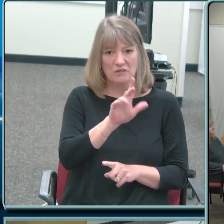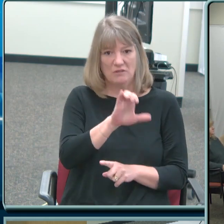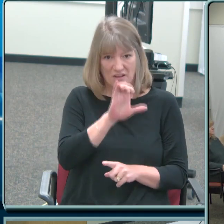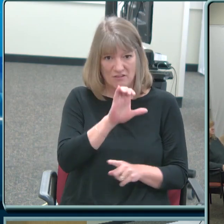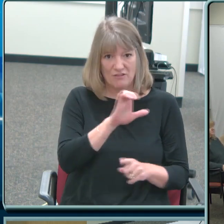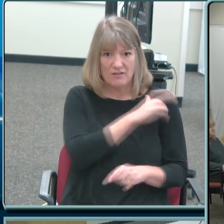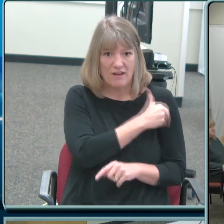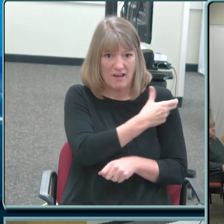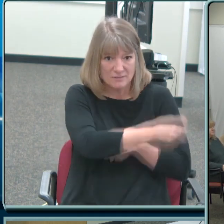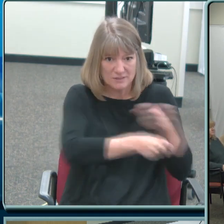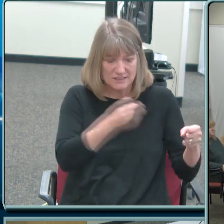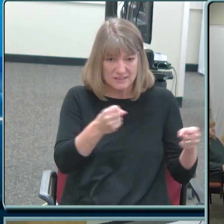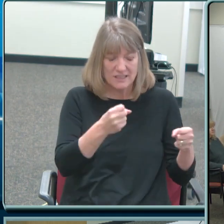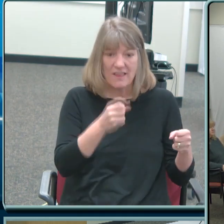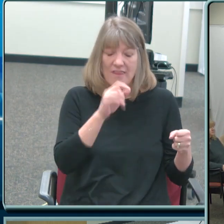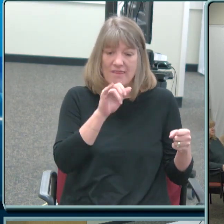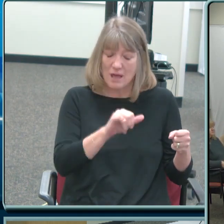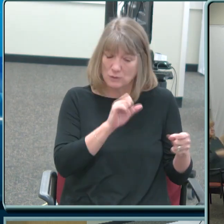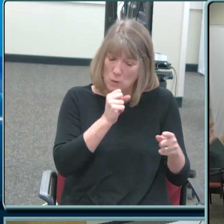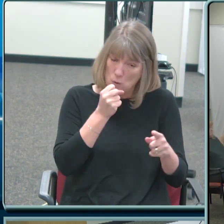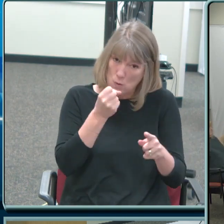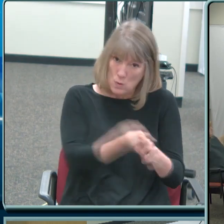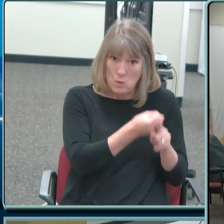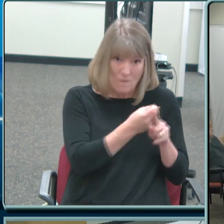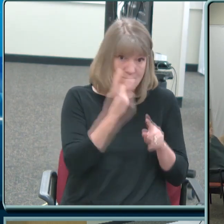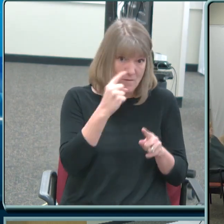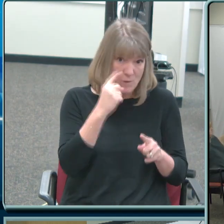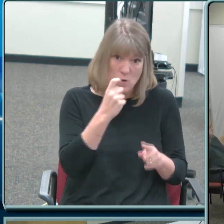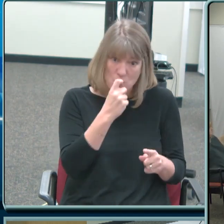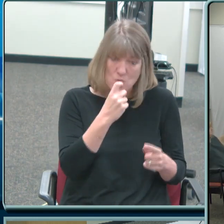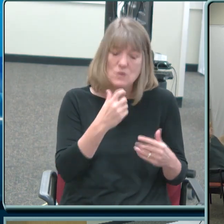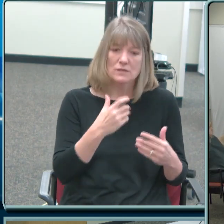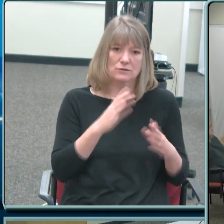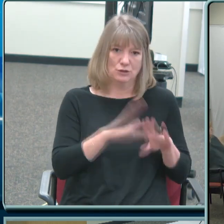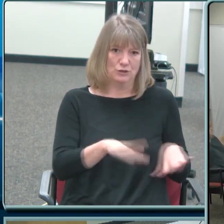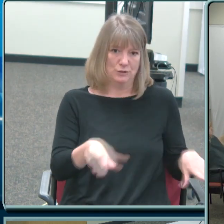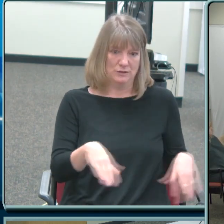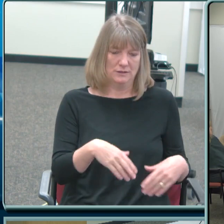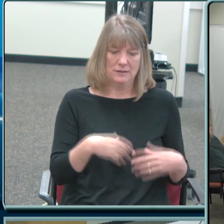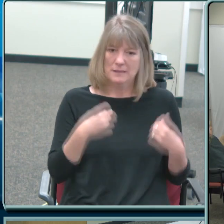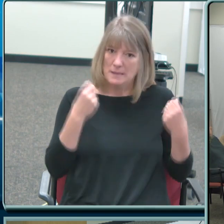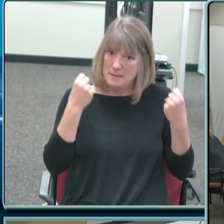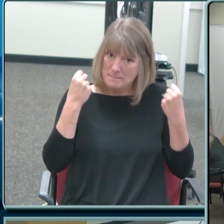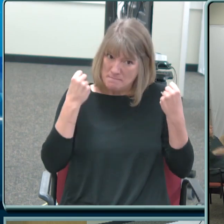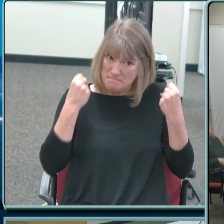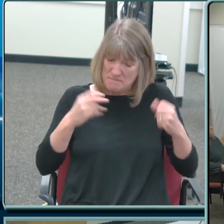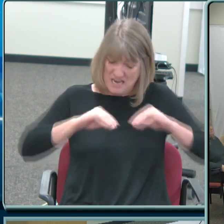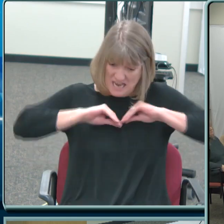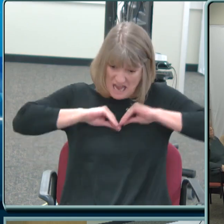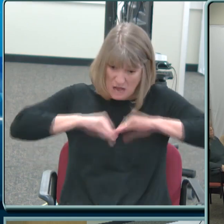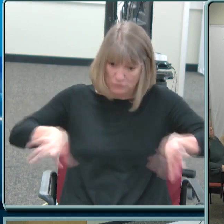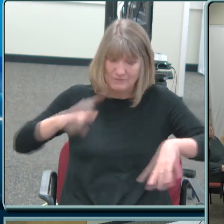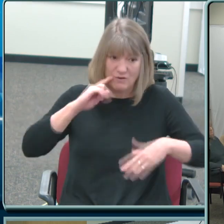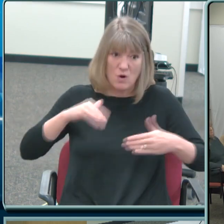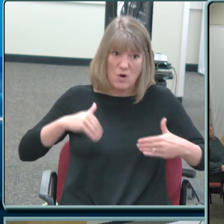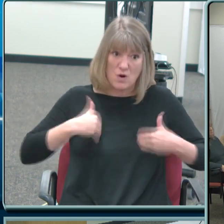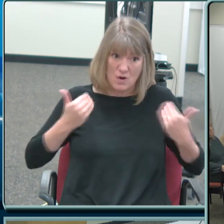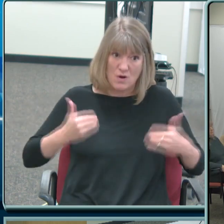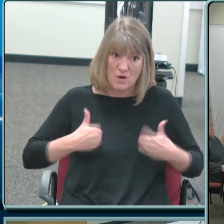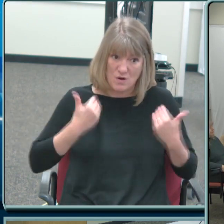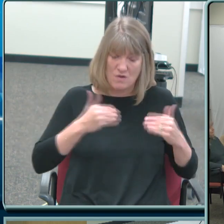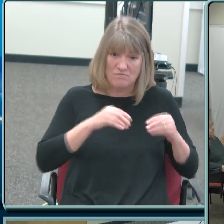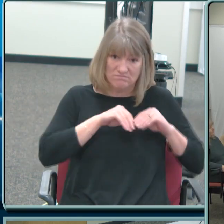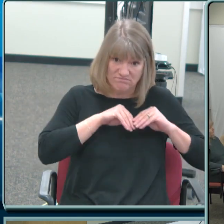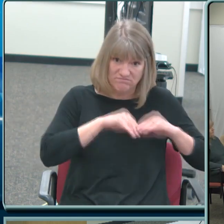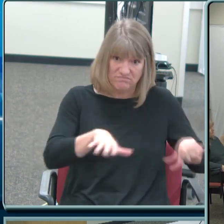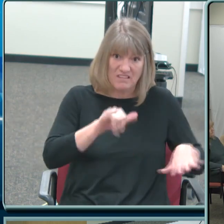hospitalizations. This has been a big impact on children. We've had many, many outbreaks in pediatric settings. This